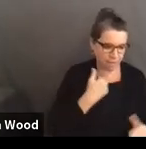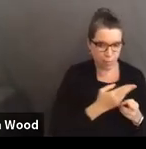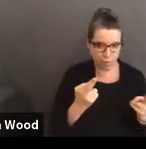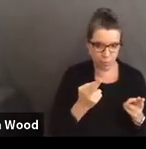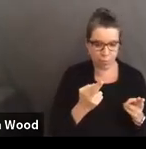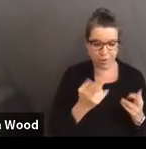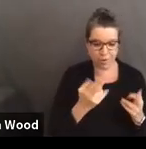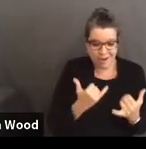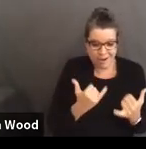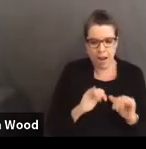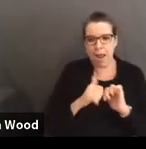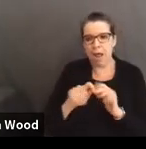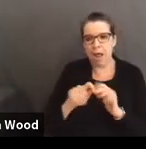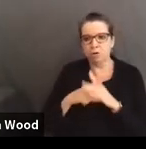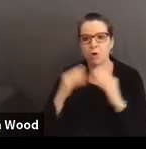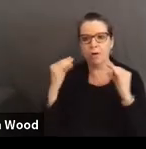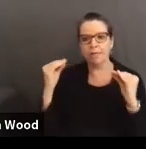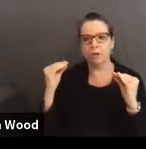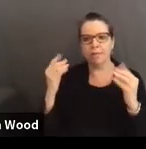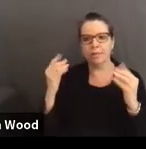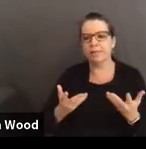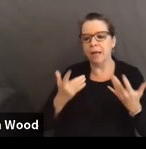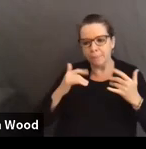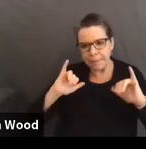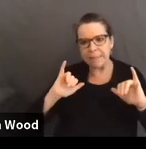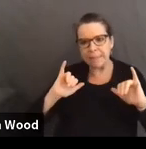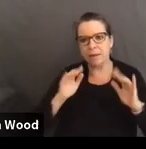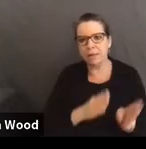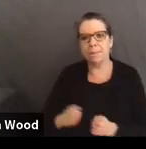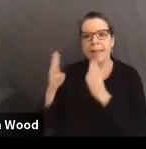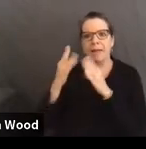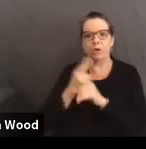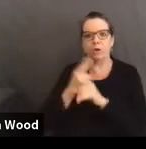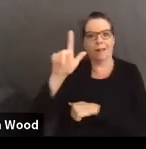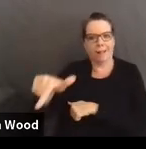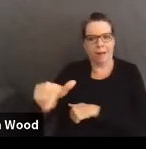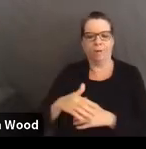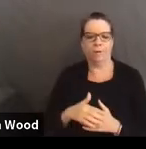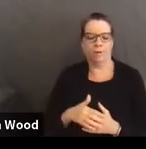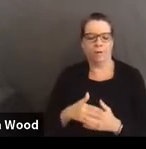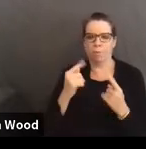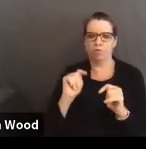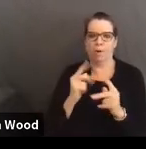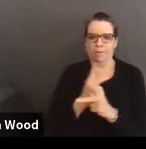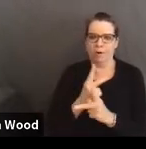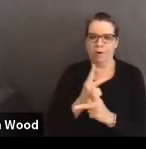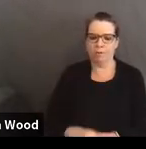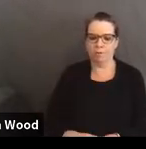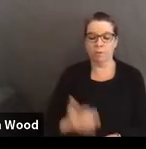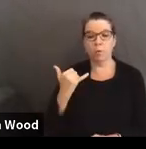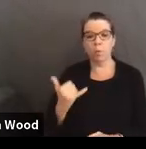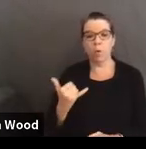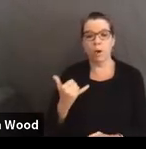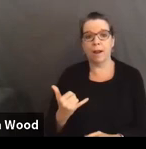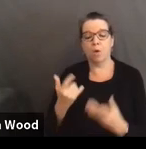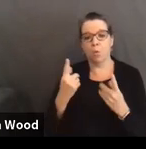right now in your hands to still be able to plan to use if that is what you need. We are looking